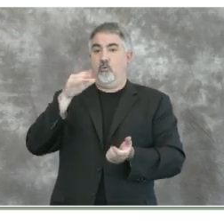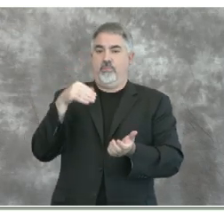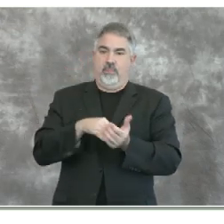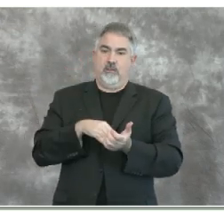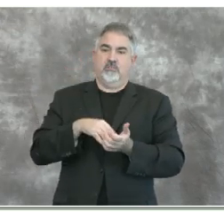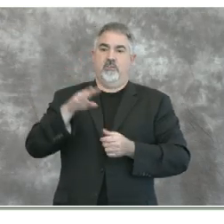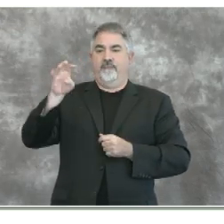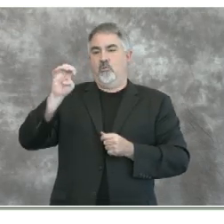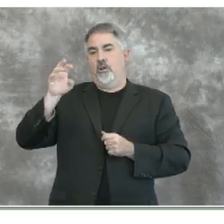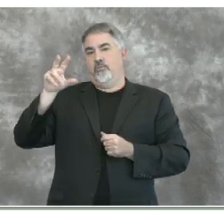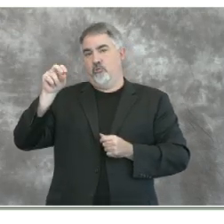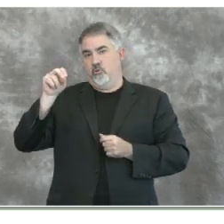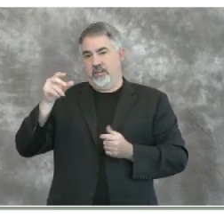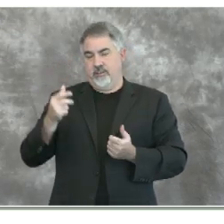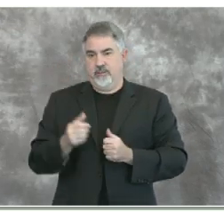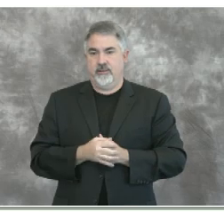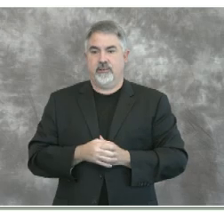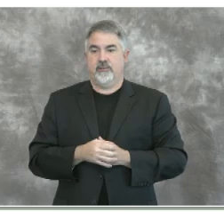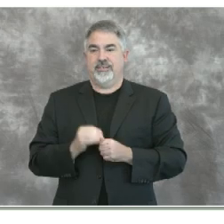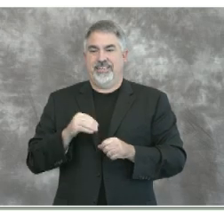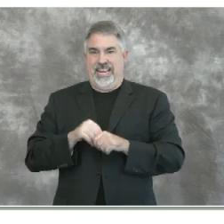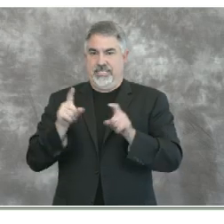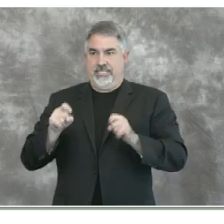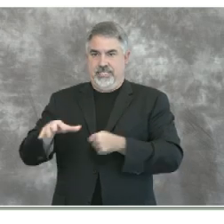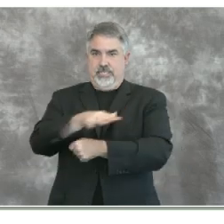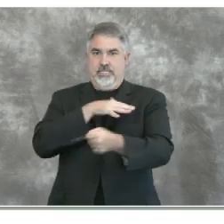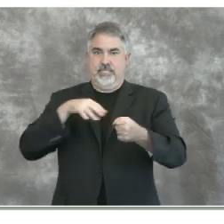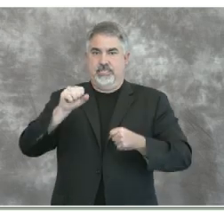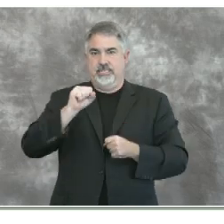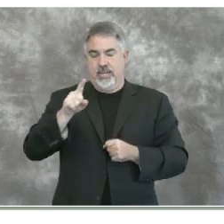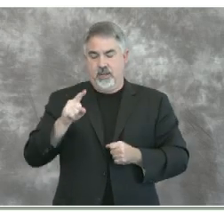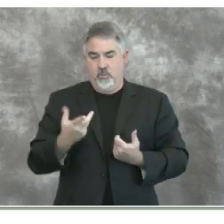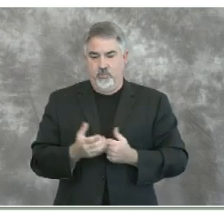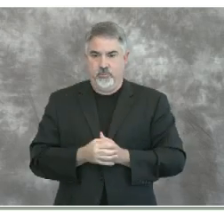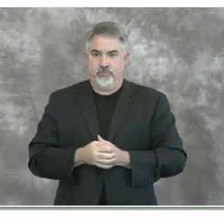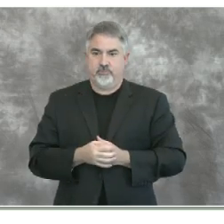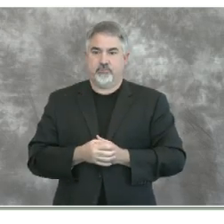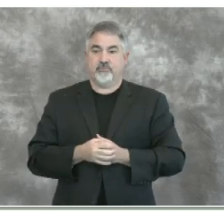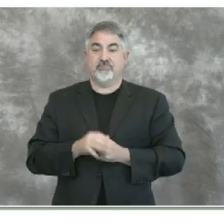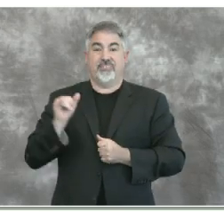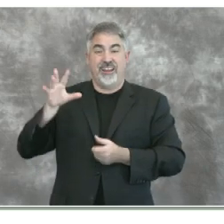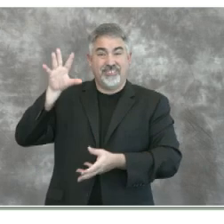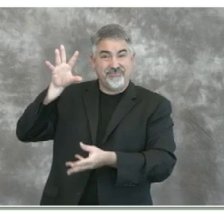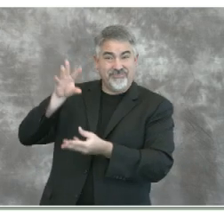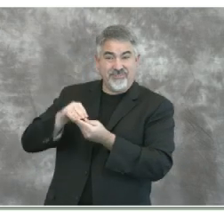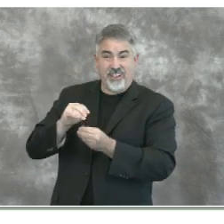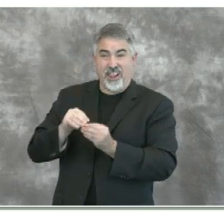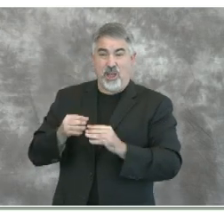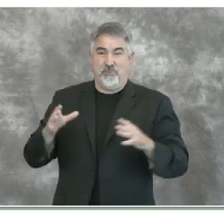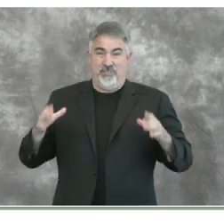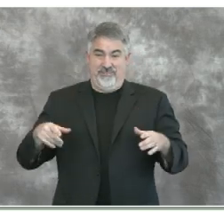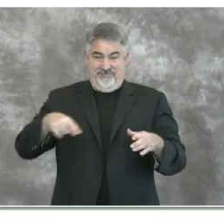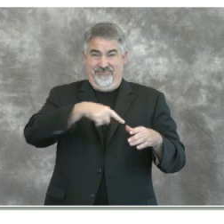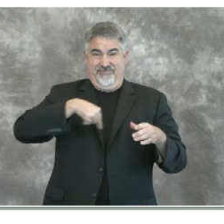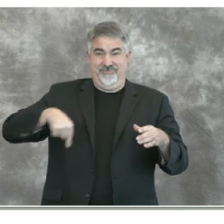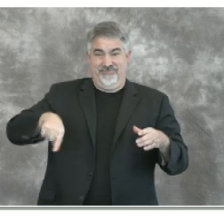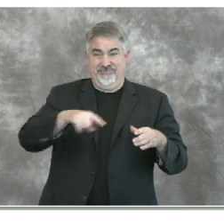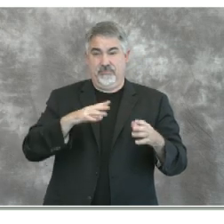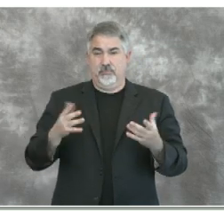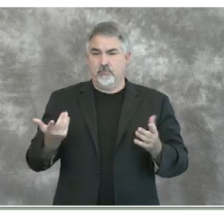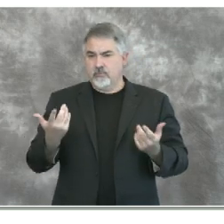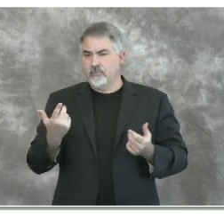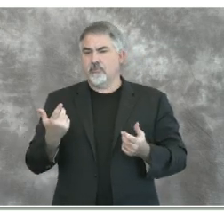24,430 tests performed throughout San Diego County. Out of that total of testing, you can see here the comparison between the tests